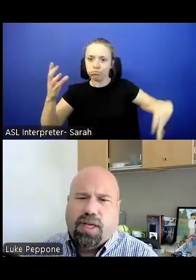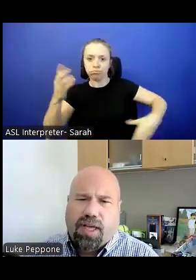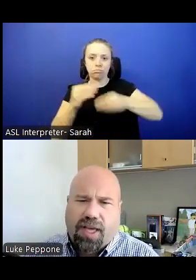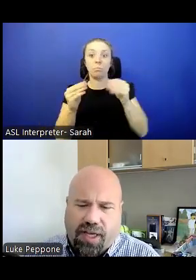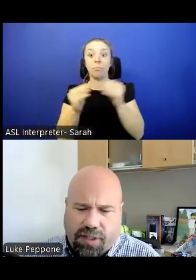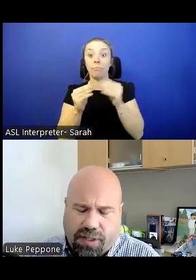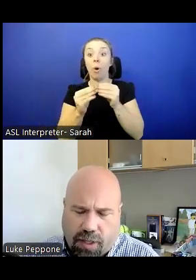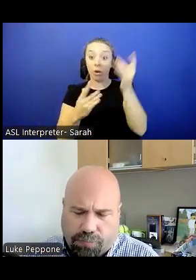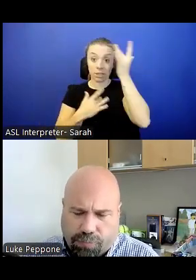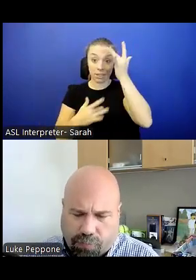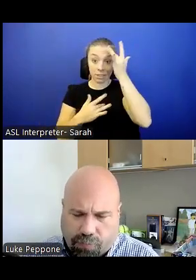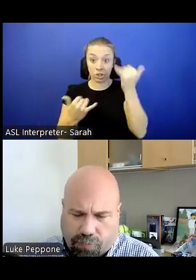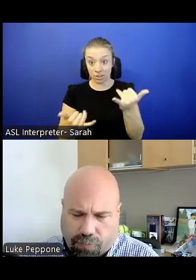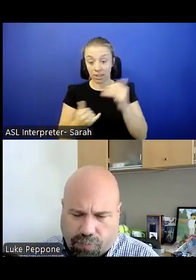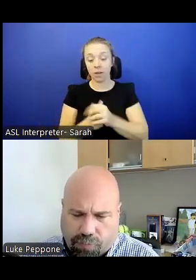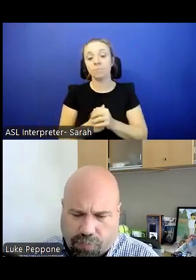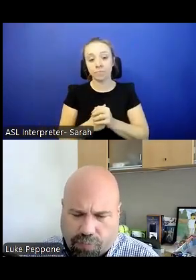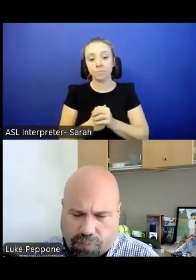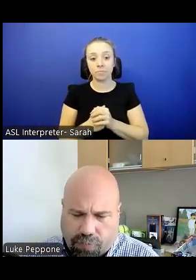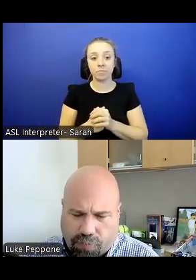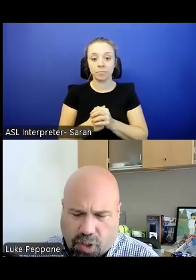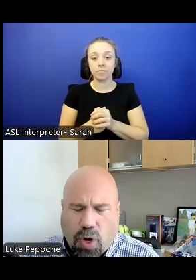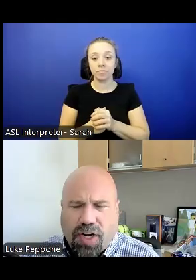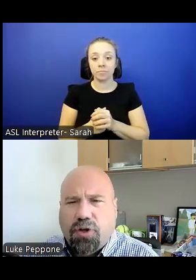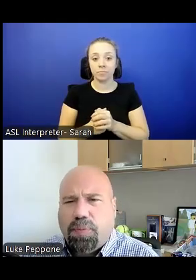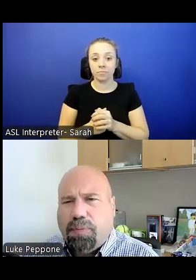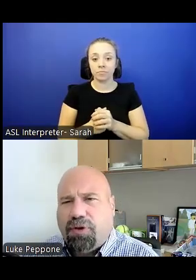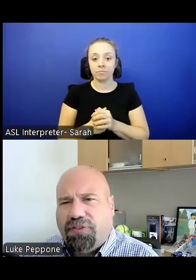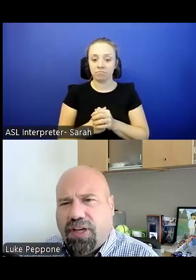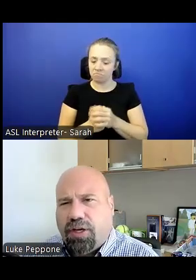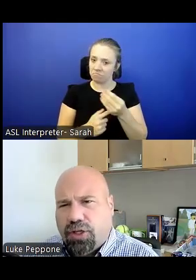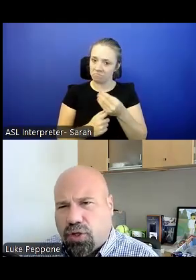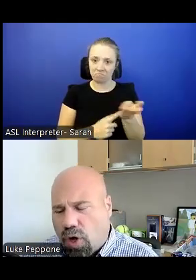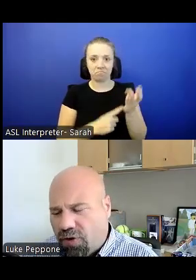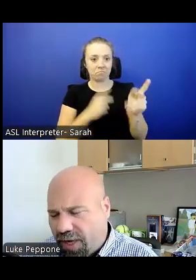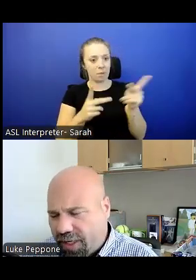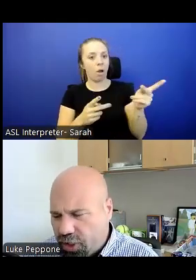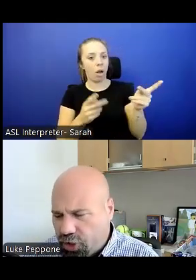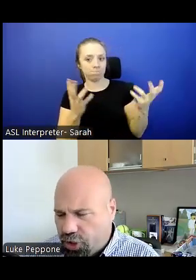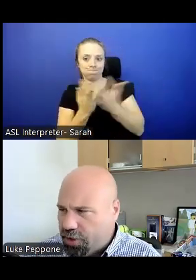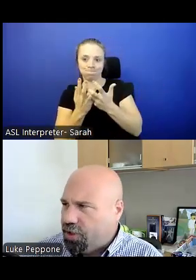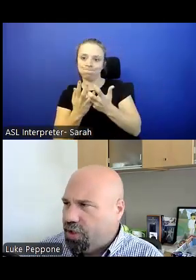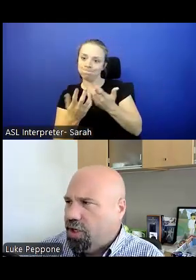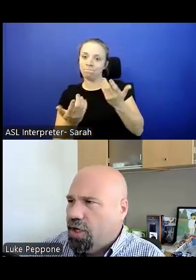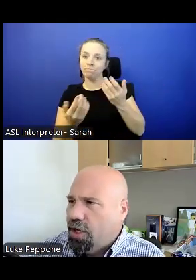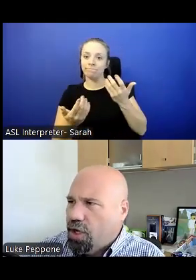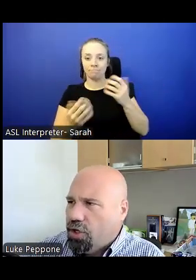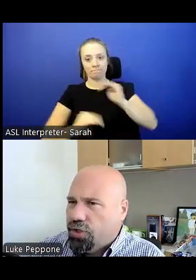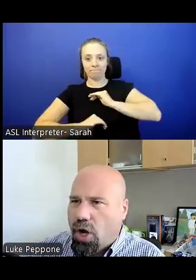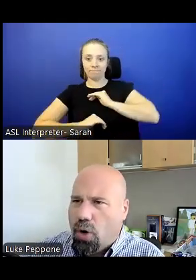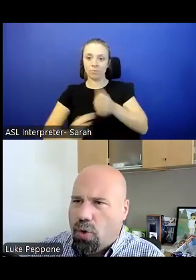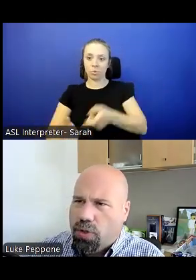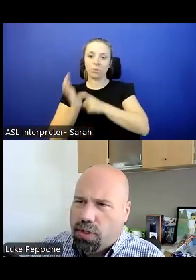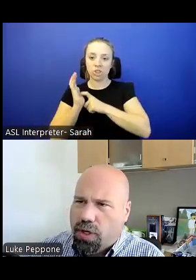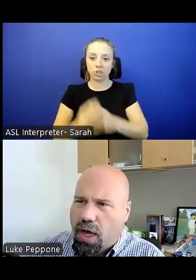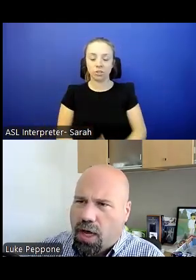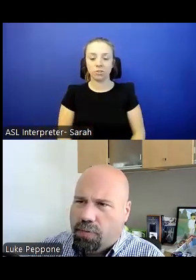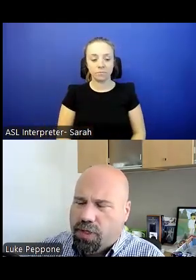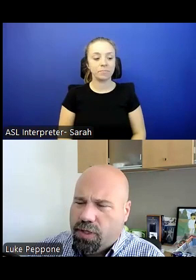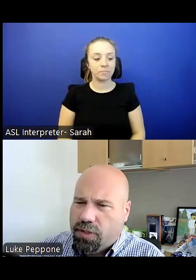now. And quite a few people fit under the qualifying conditions.